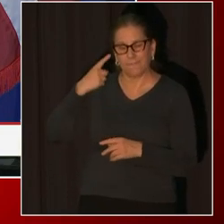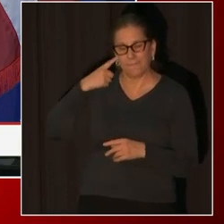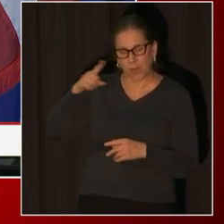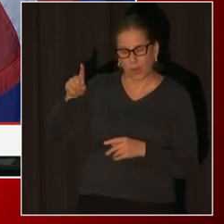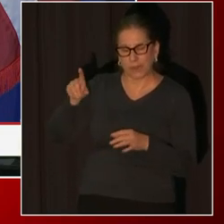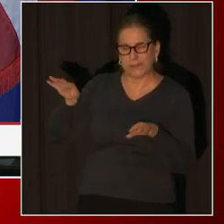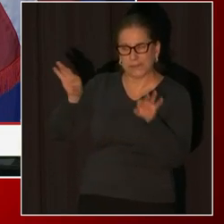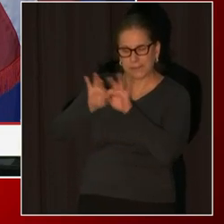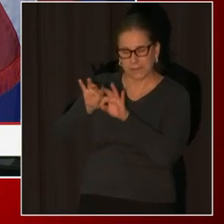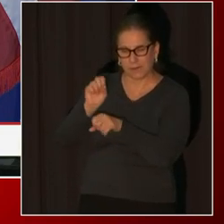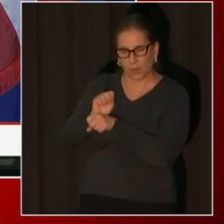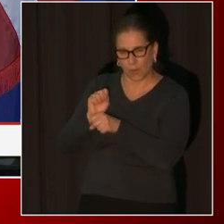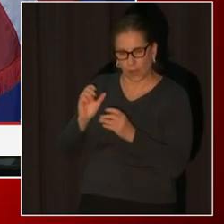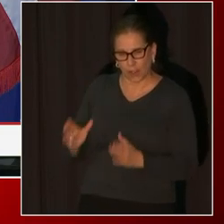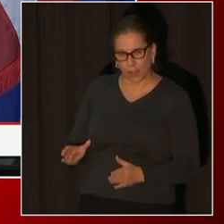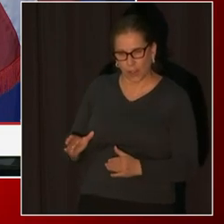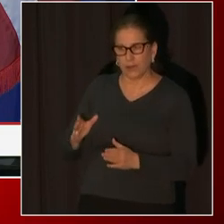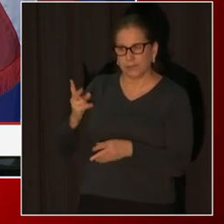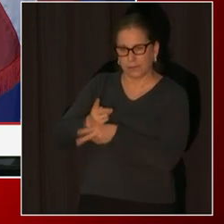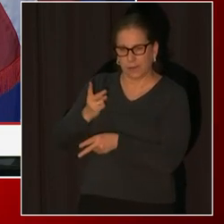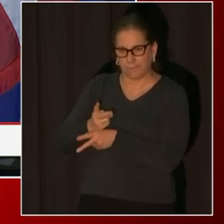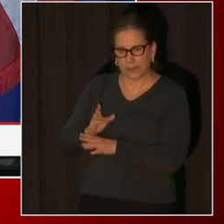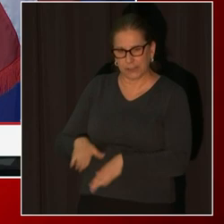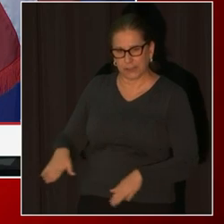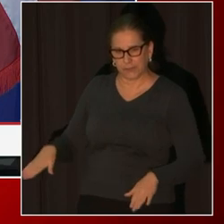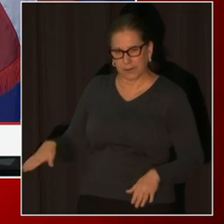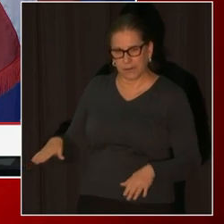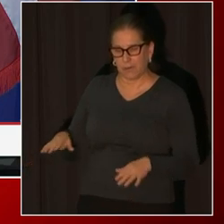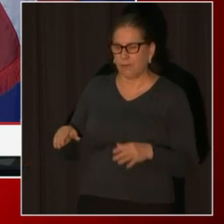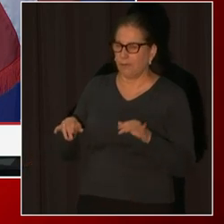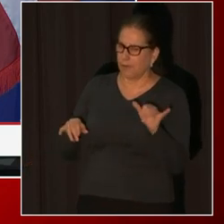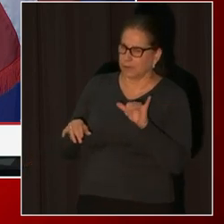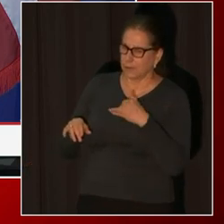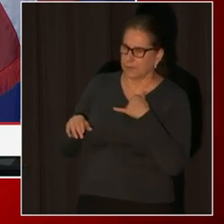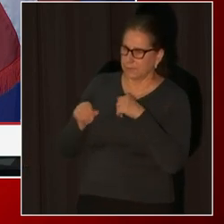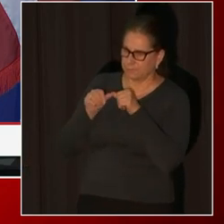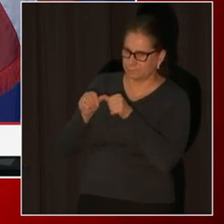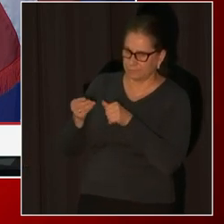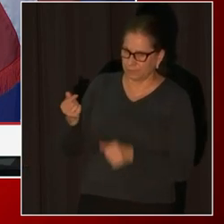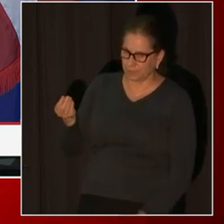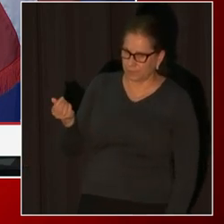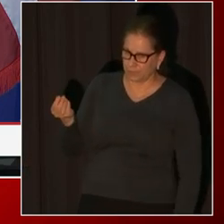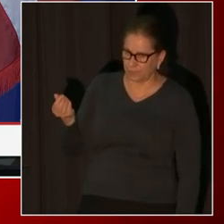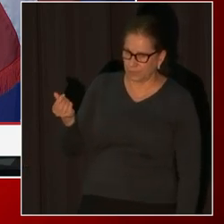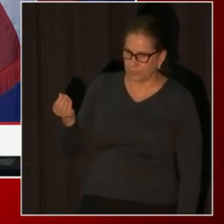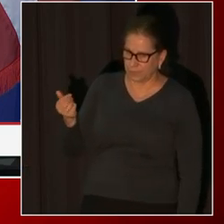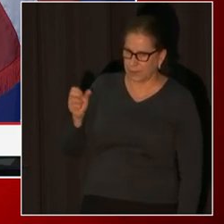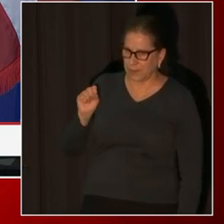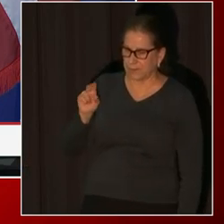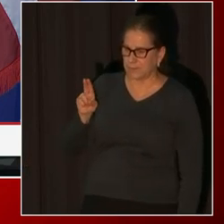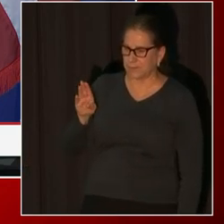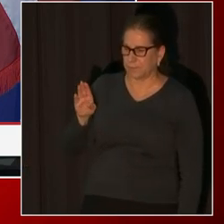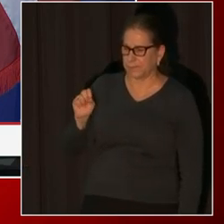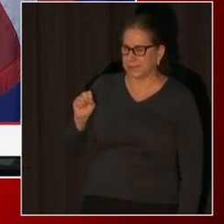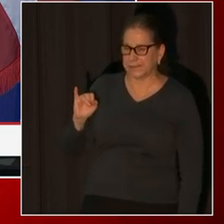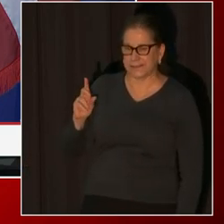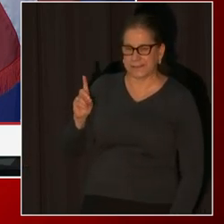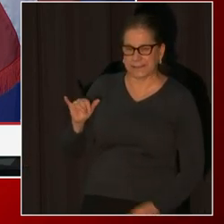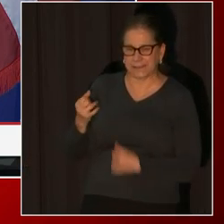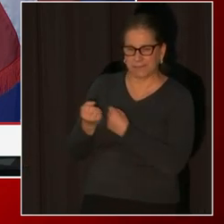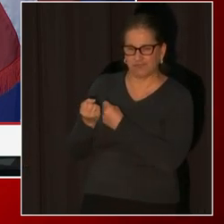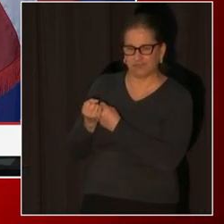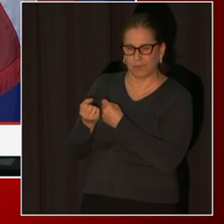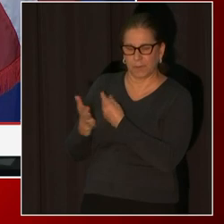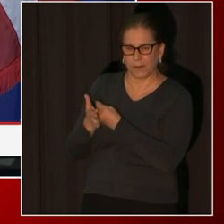We've also continued to pay our subsidy amounts to child care providers even though they're closed and not providing